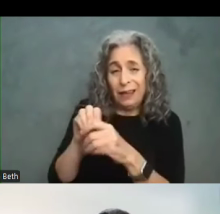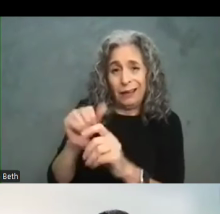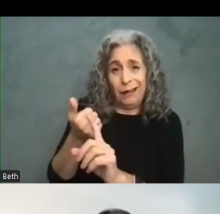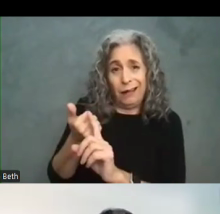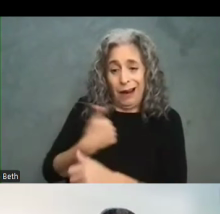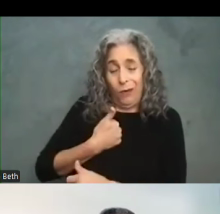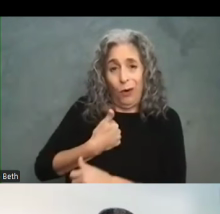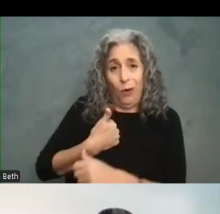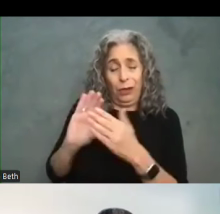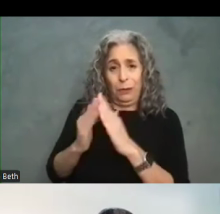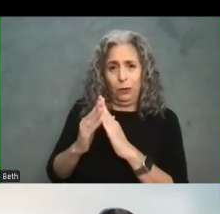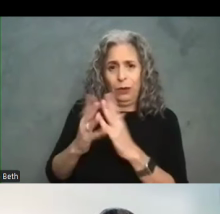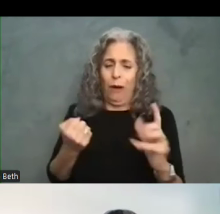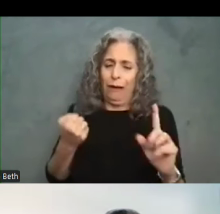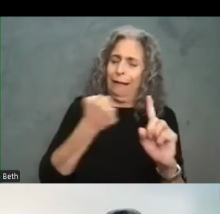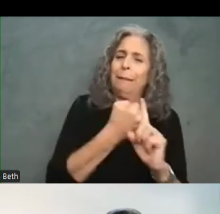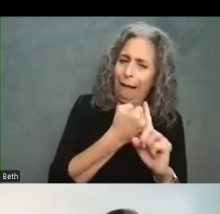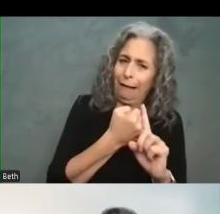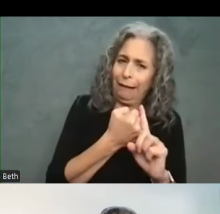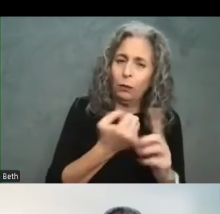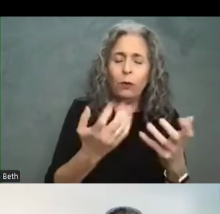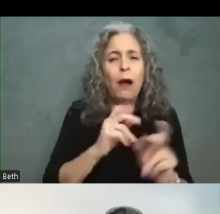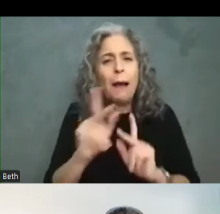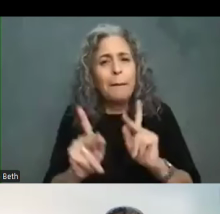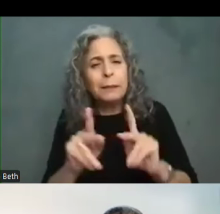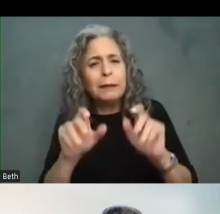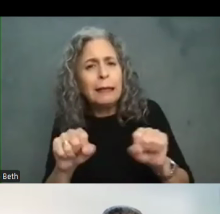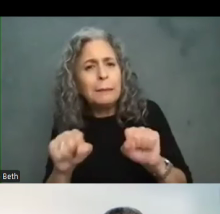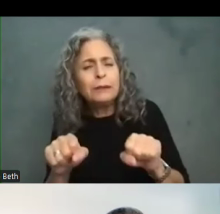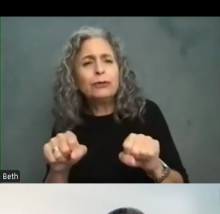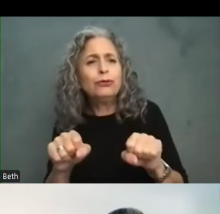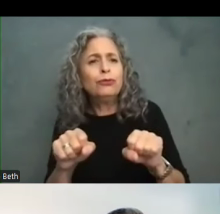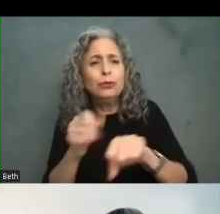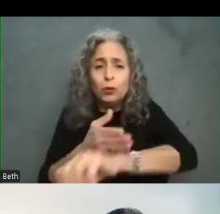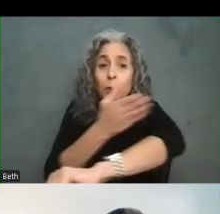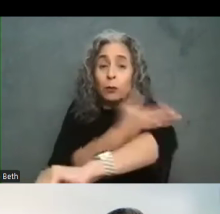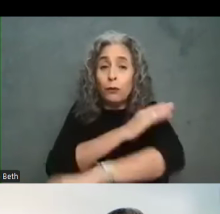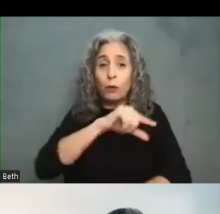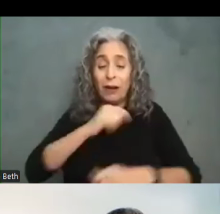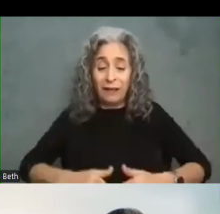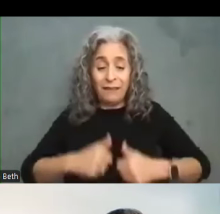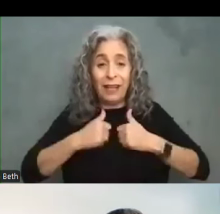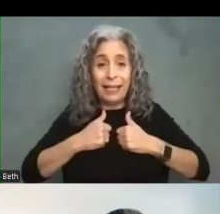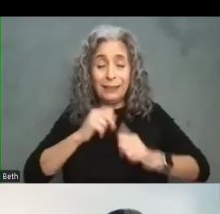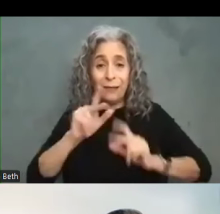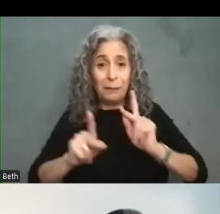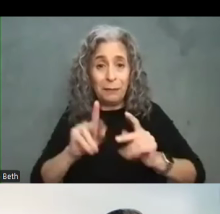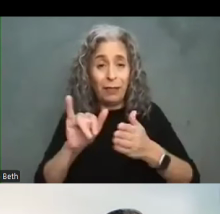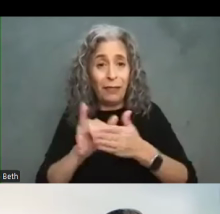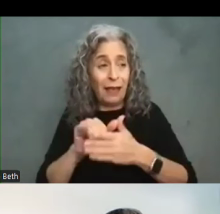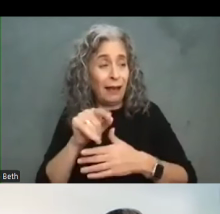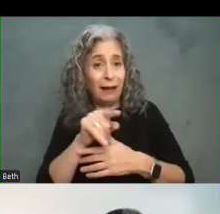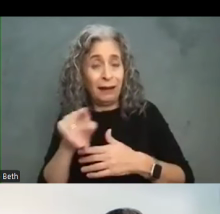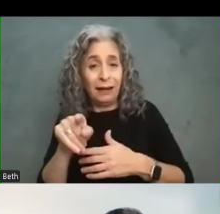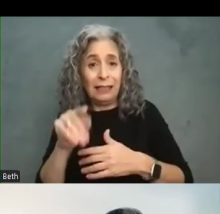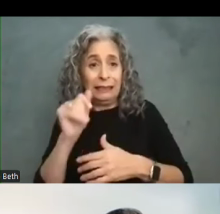want it to be impactful. We want people to be able, we want to improve the quality of life of individuals in